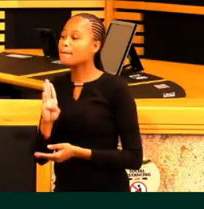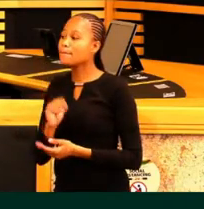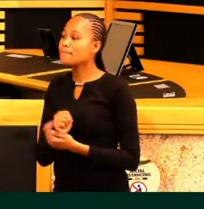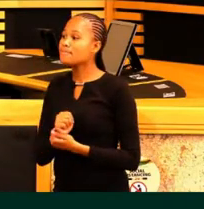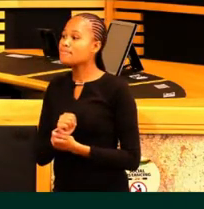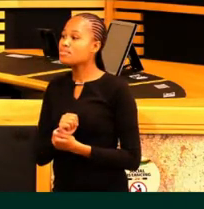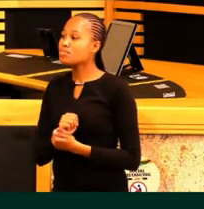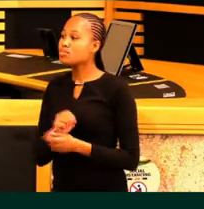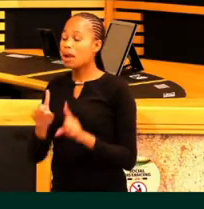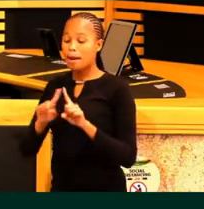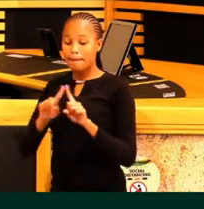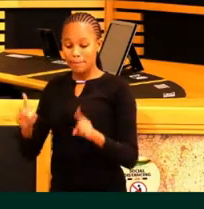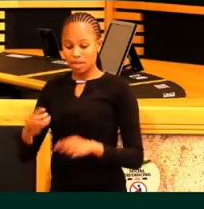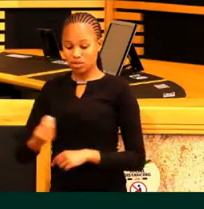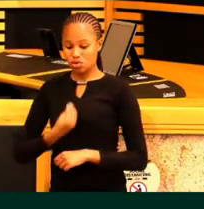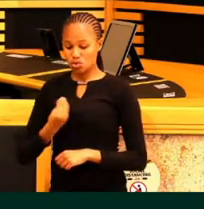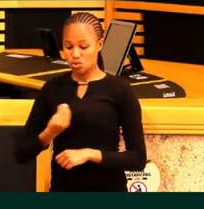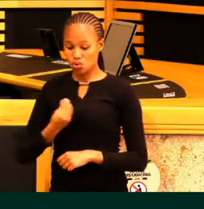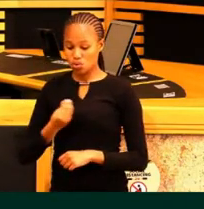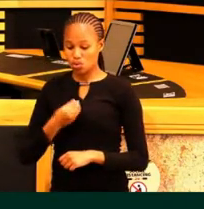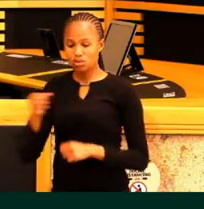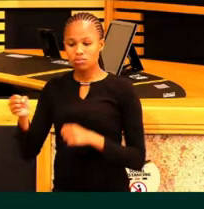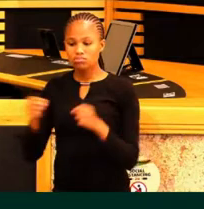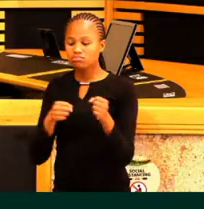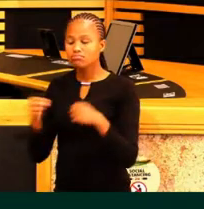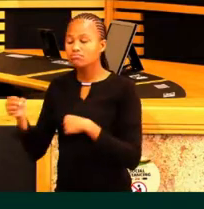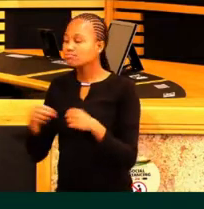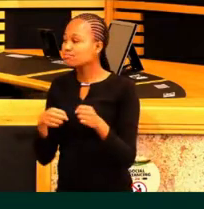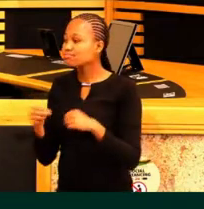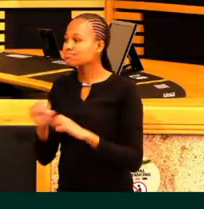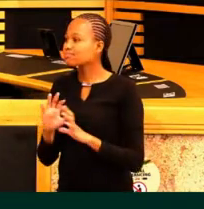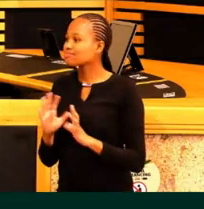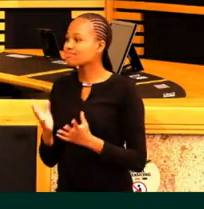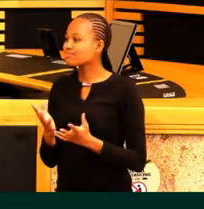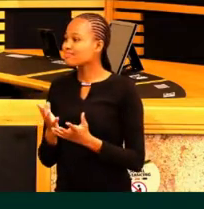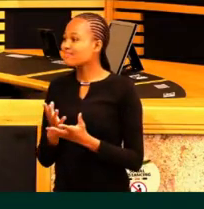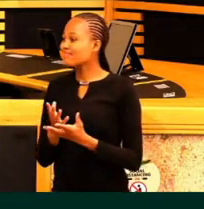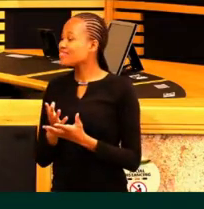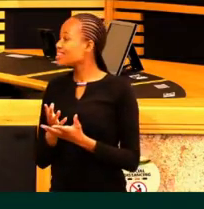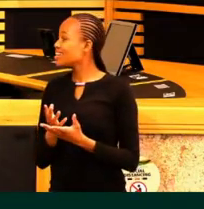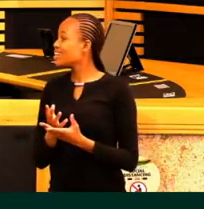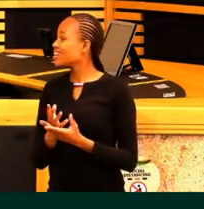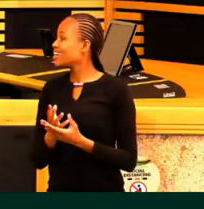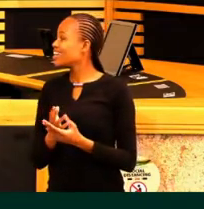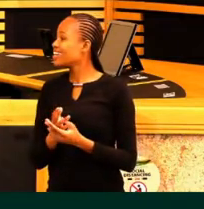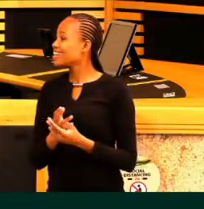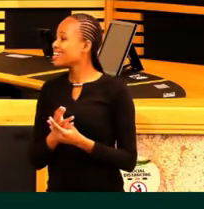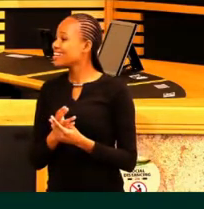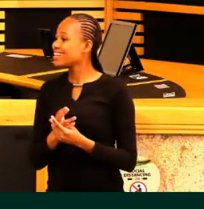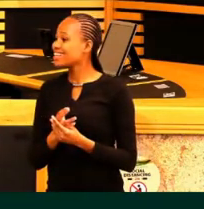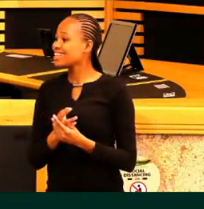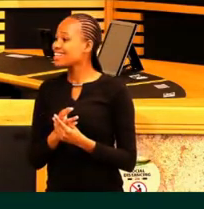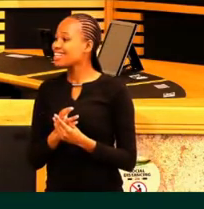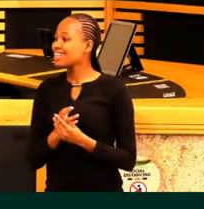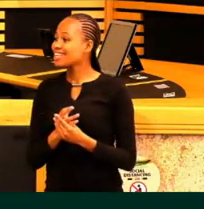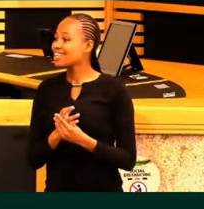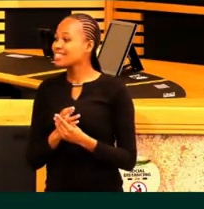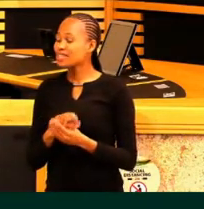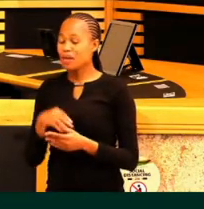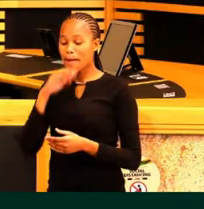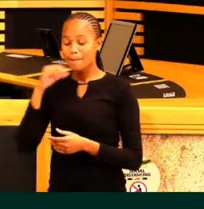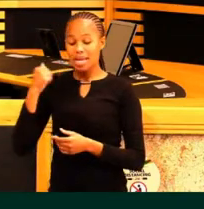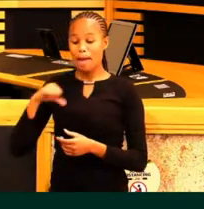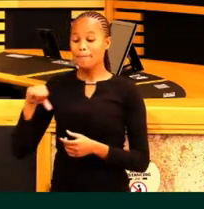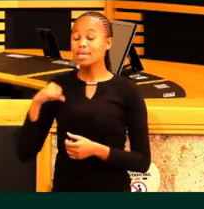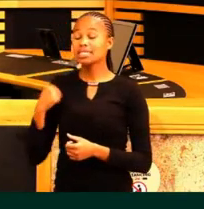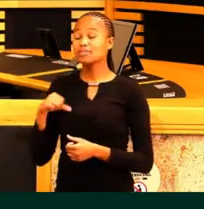but there's a youth unemployment conundrum one minute left and remember to the municipality